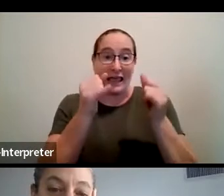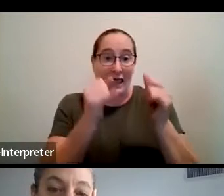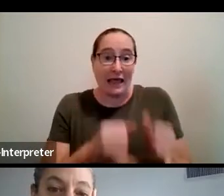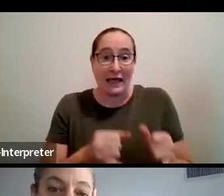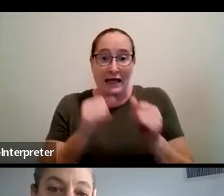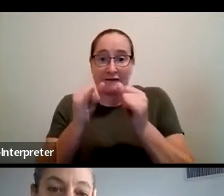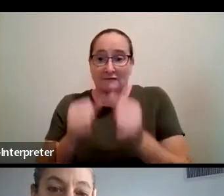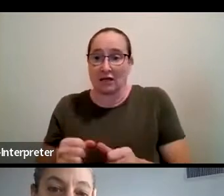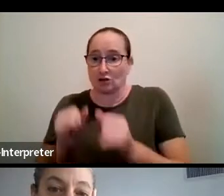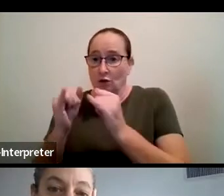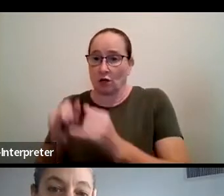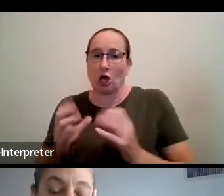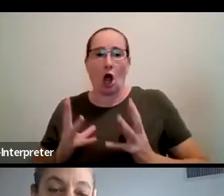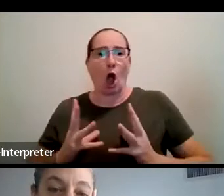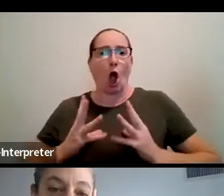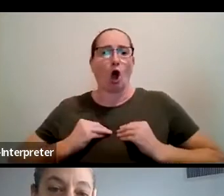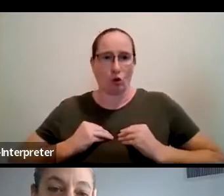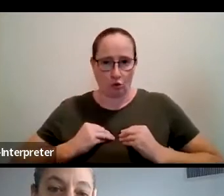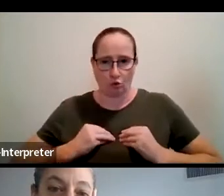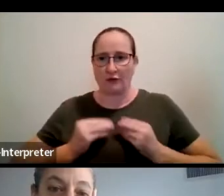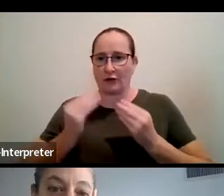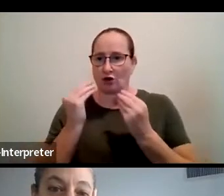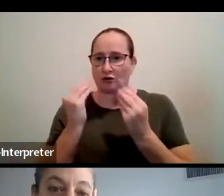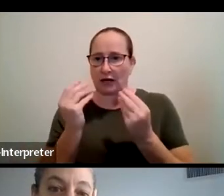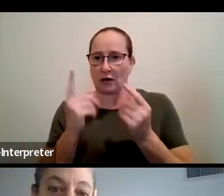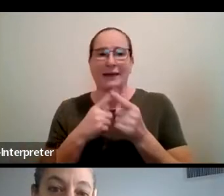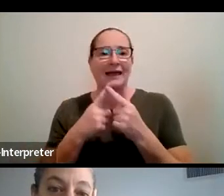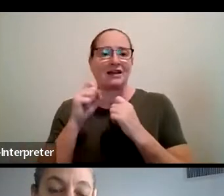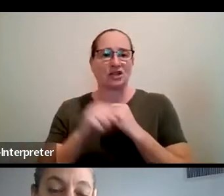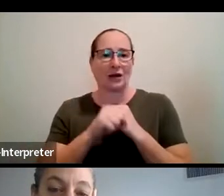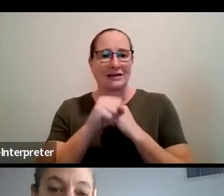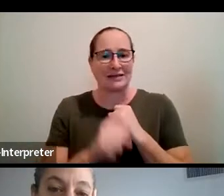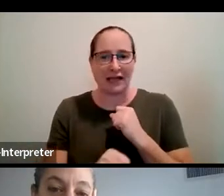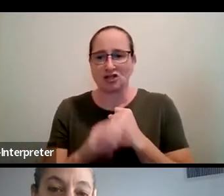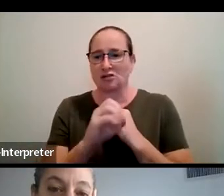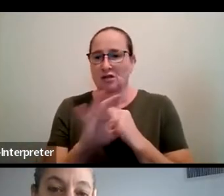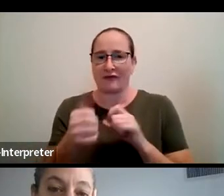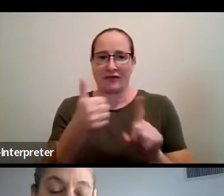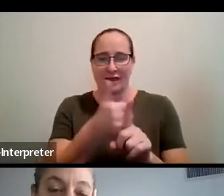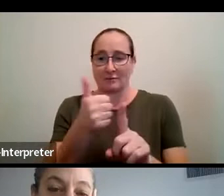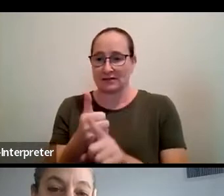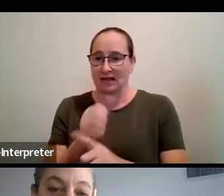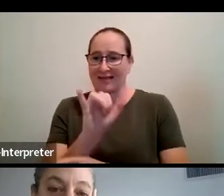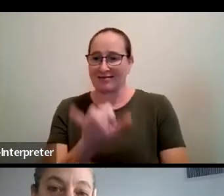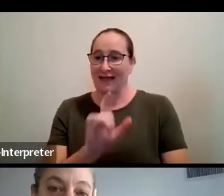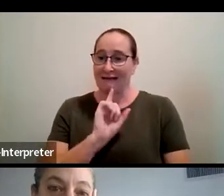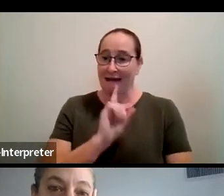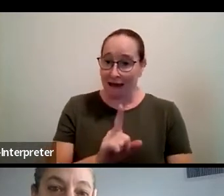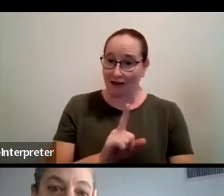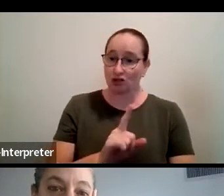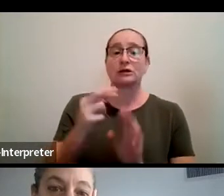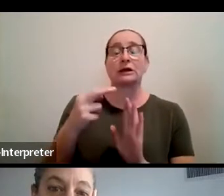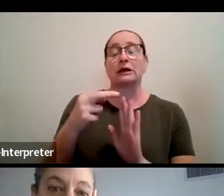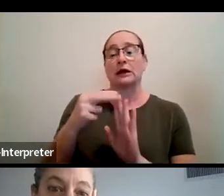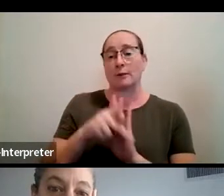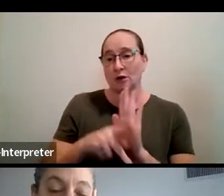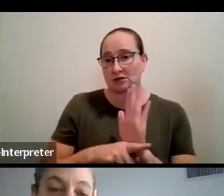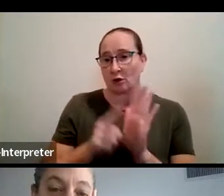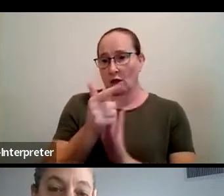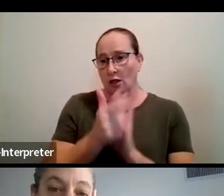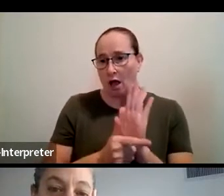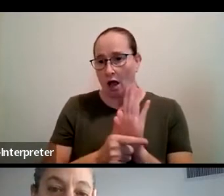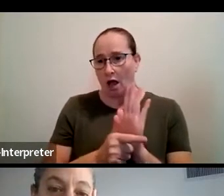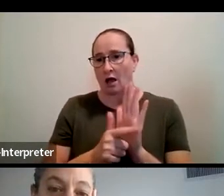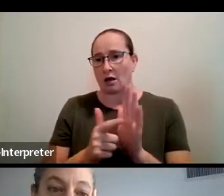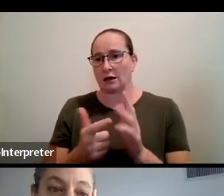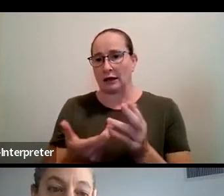individuals own their data because they are extensions of themselves. And that actually is a principle of law, even though it is